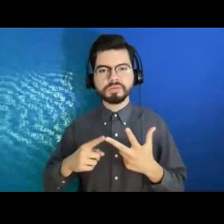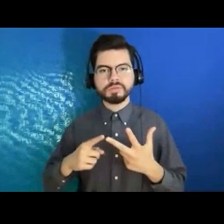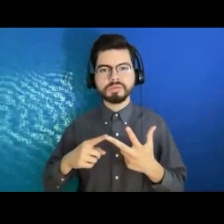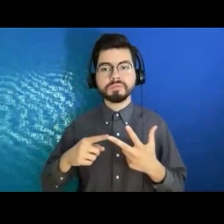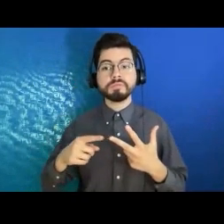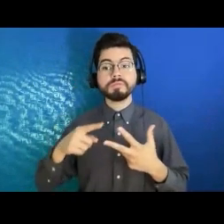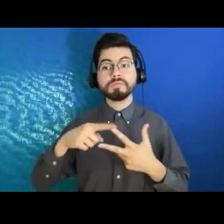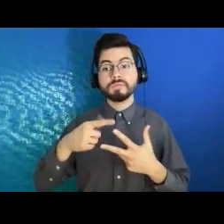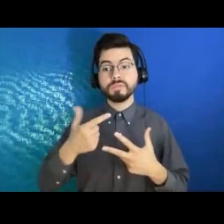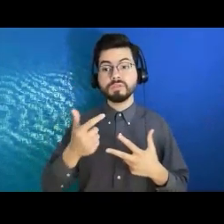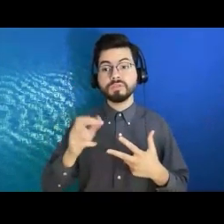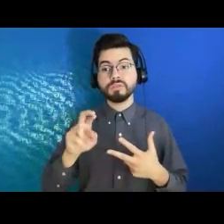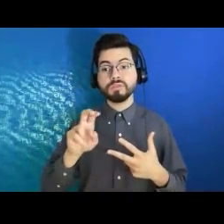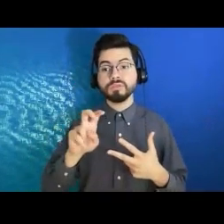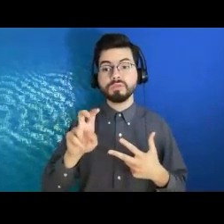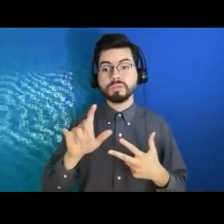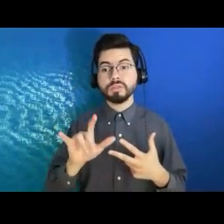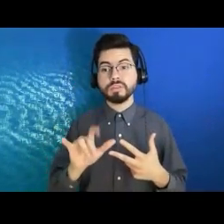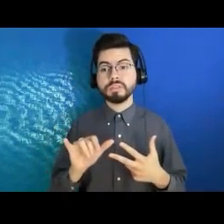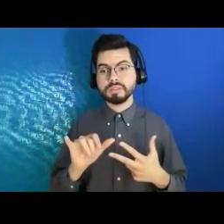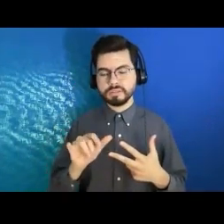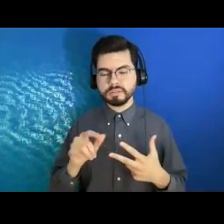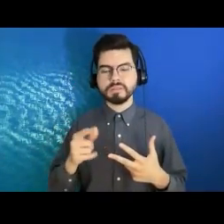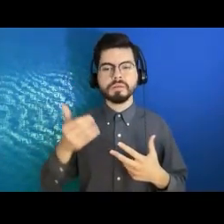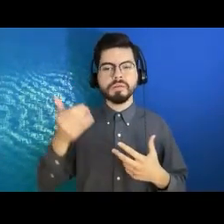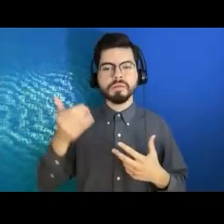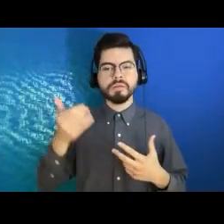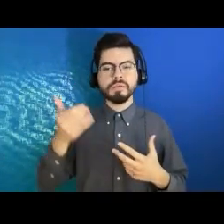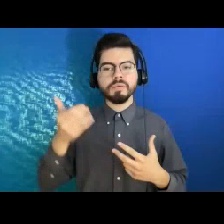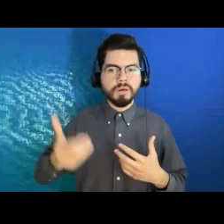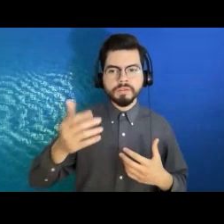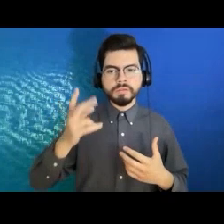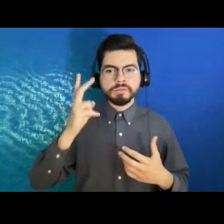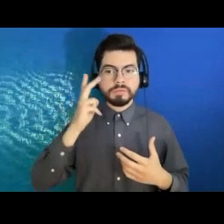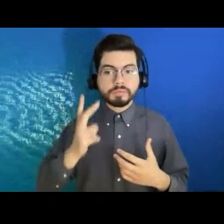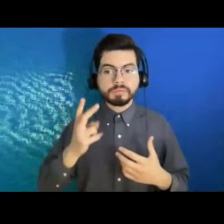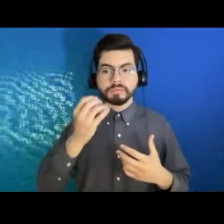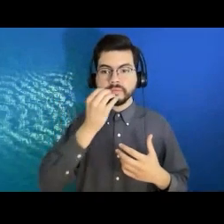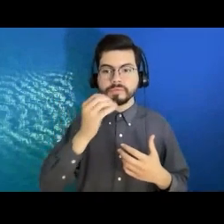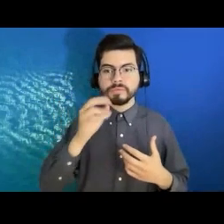the number of times that they're seen eating ungulate carcasses.